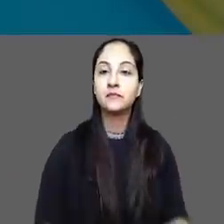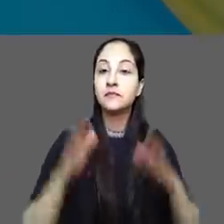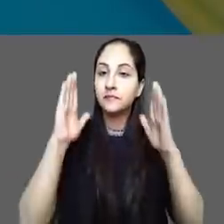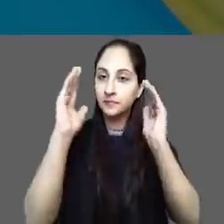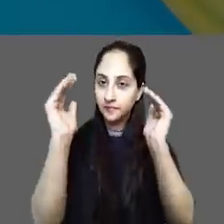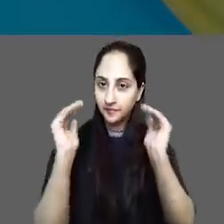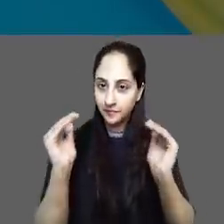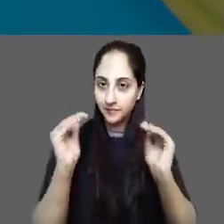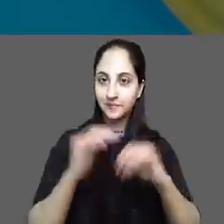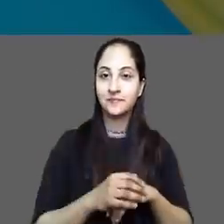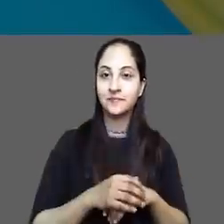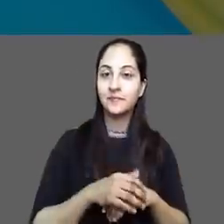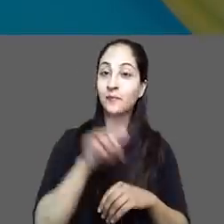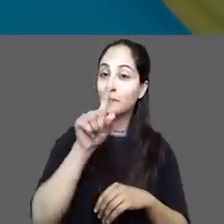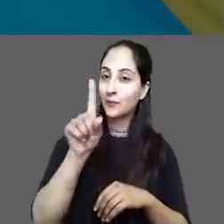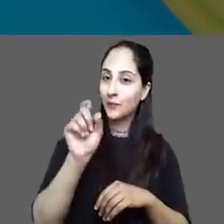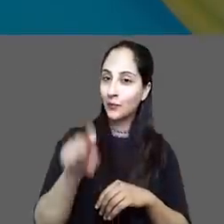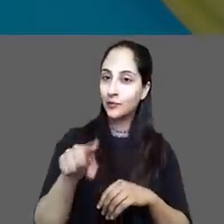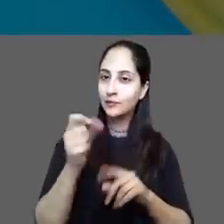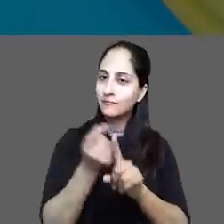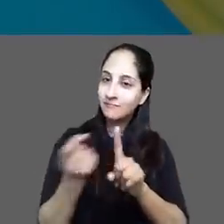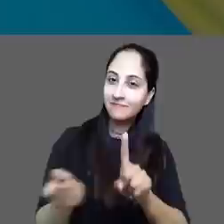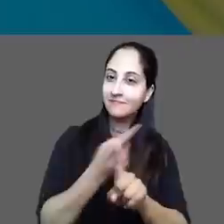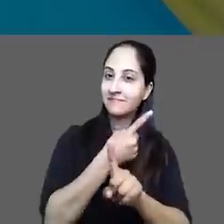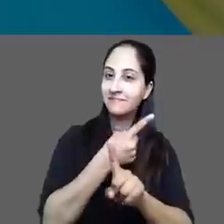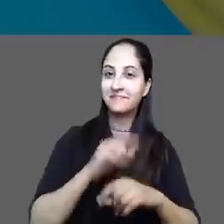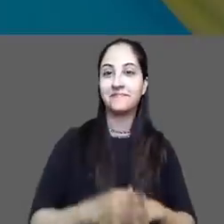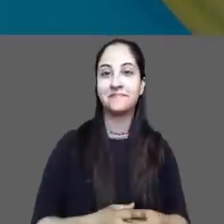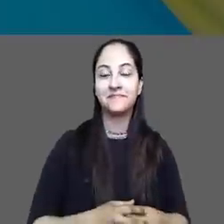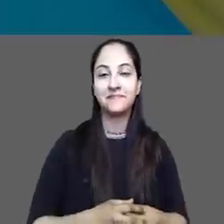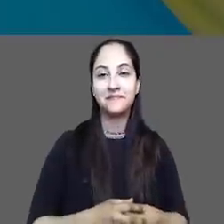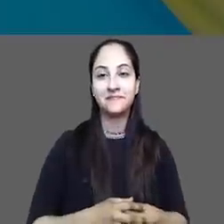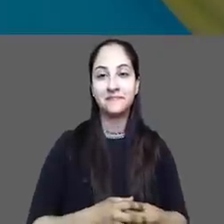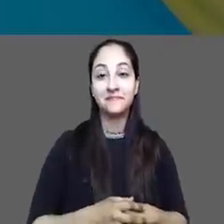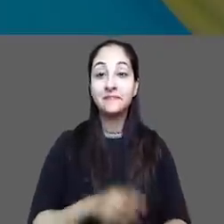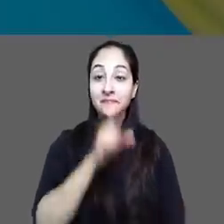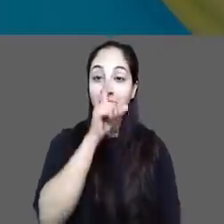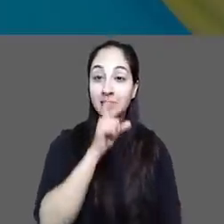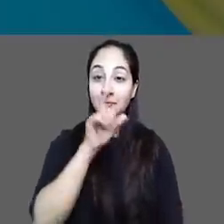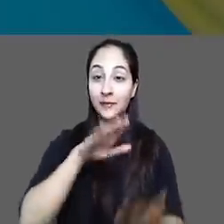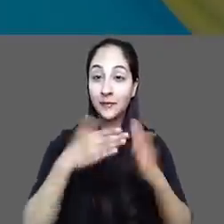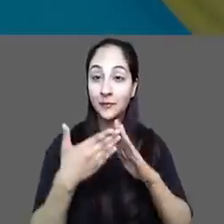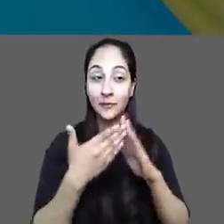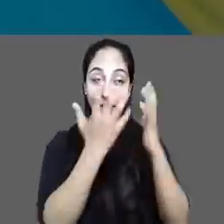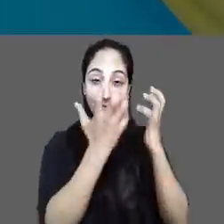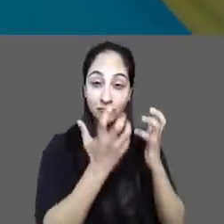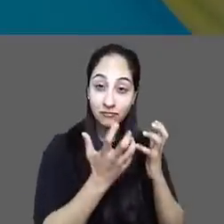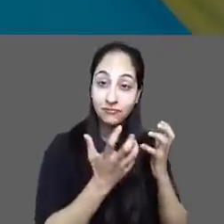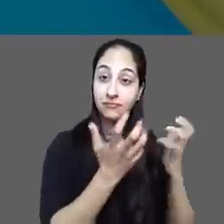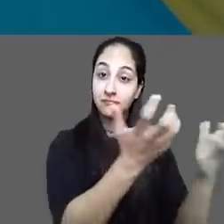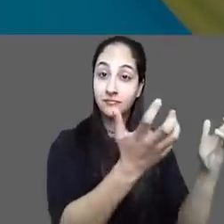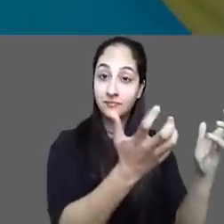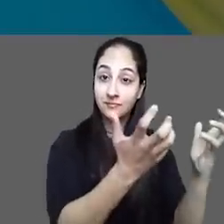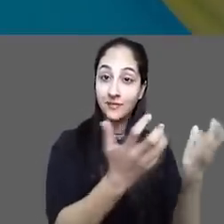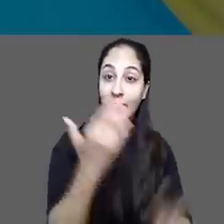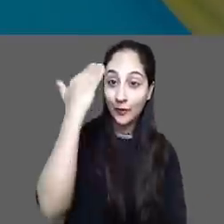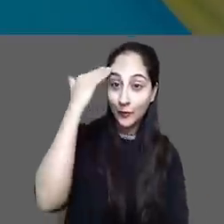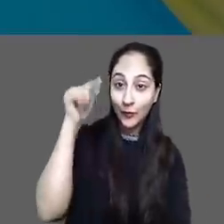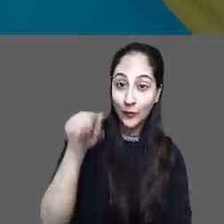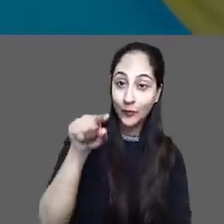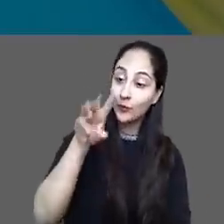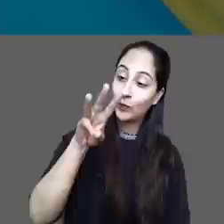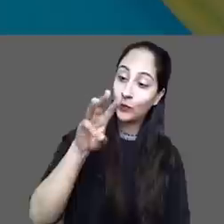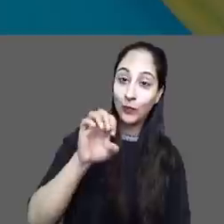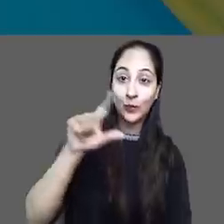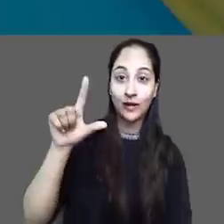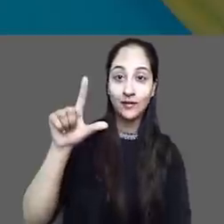your presidency would look like, would be giving, you know, outright statements every single week and heartfelt messages to the Jamaat every